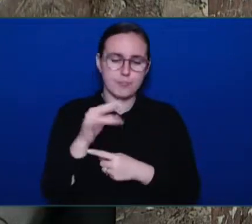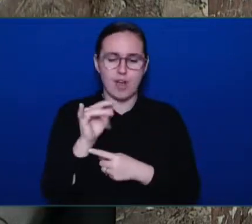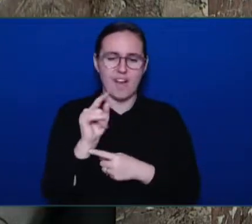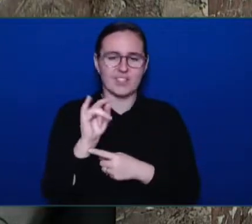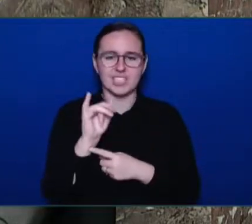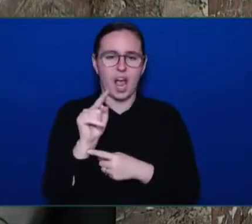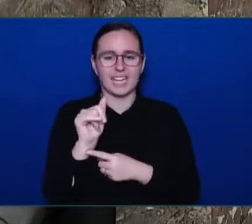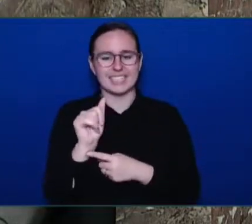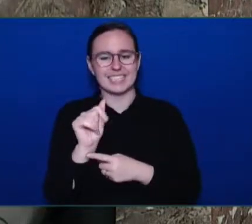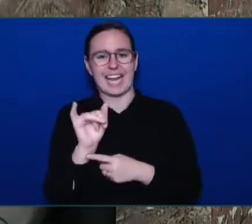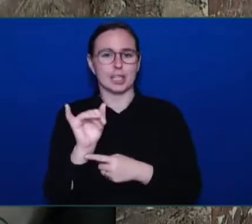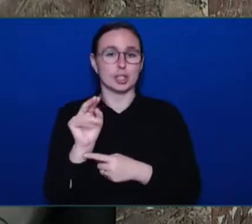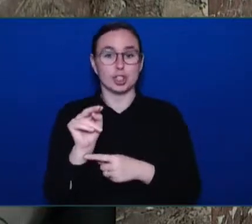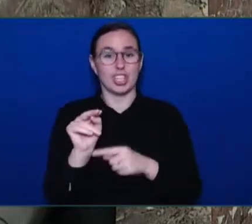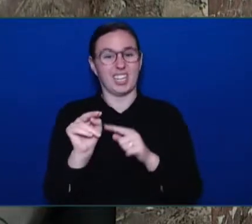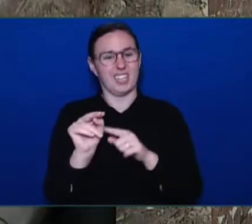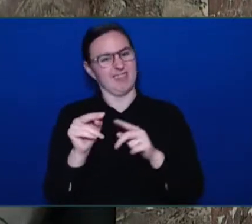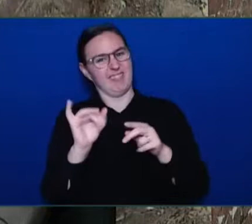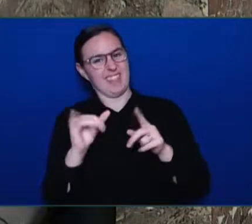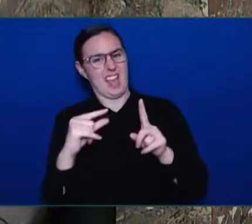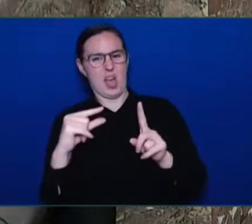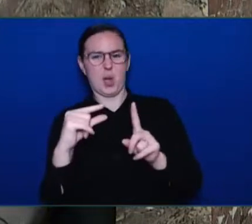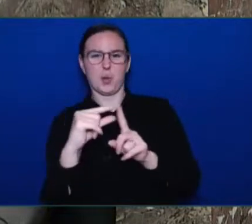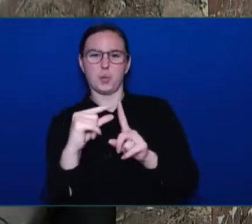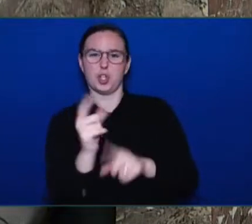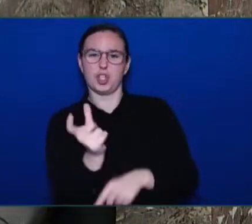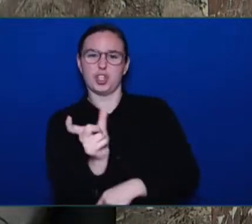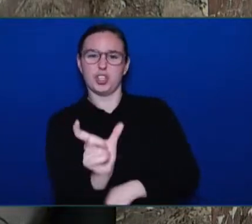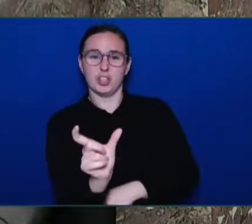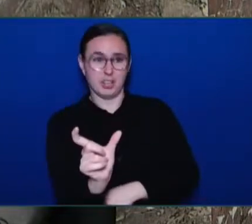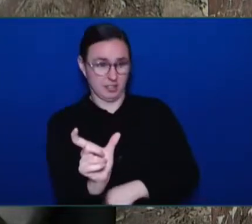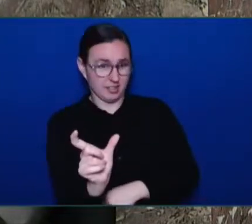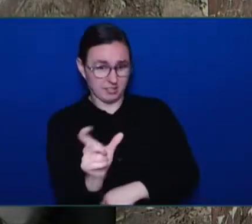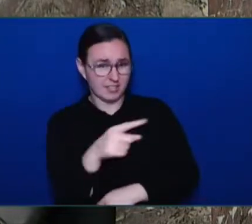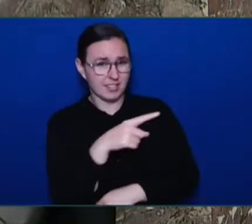in the history of North America, Honourable Speaker, there they are, Honourable Speaker.